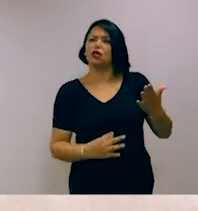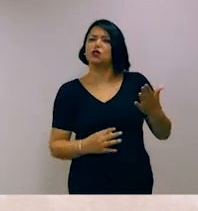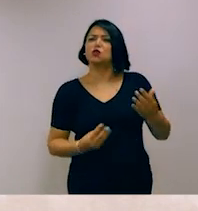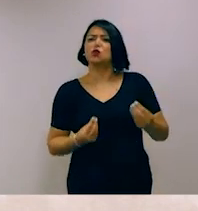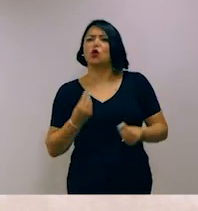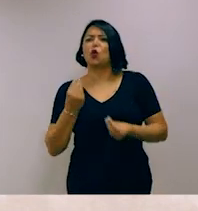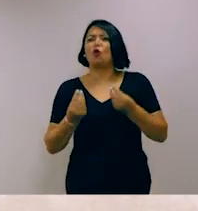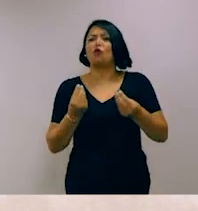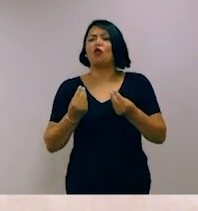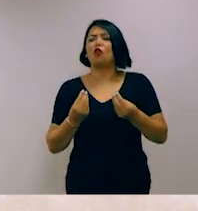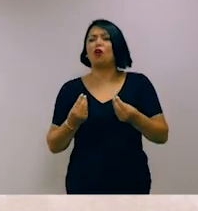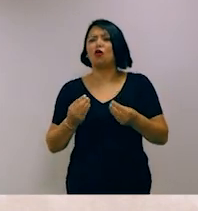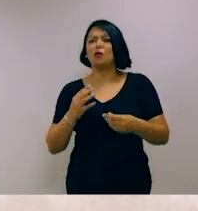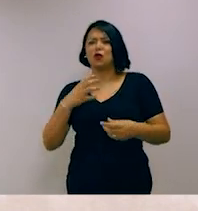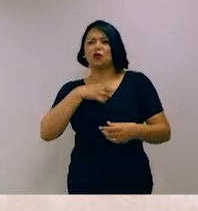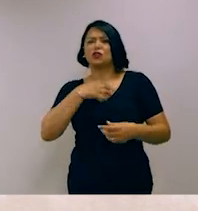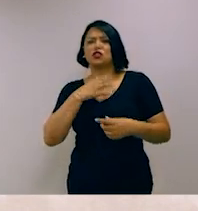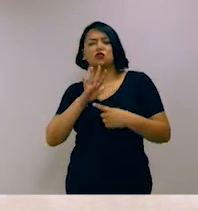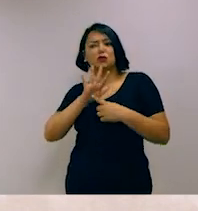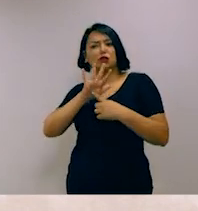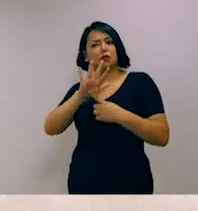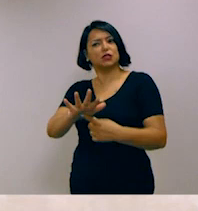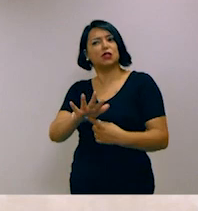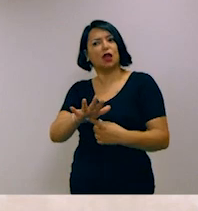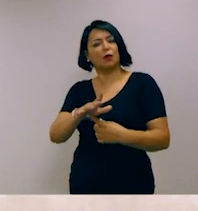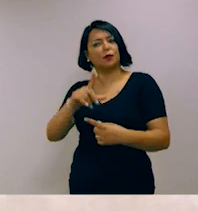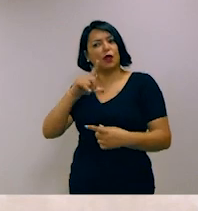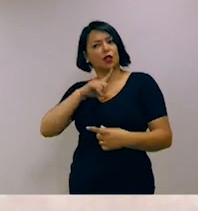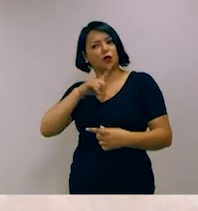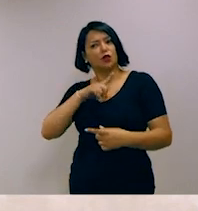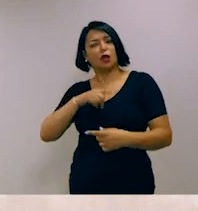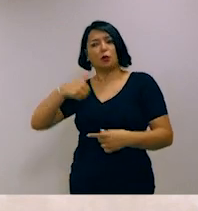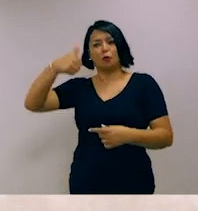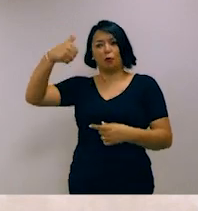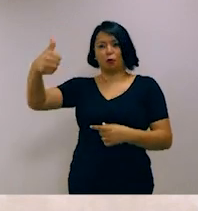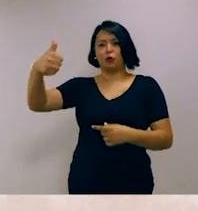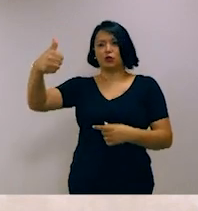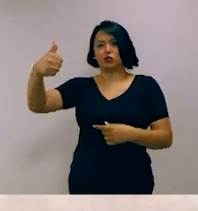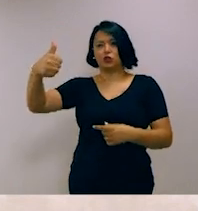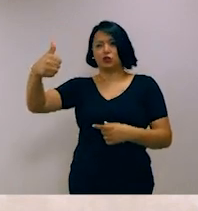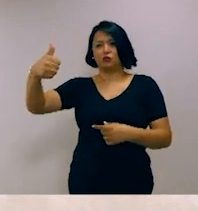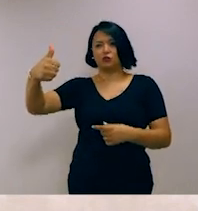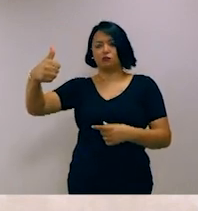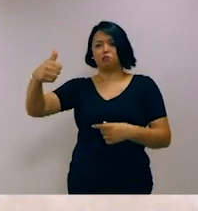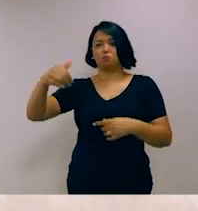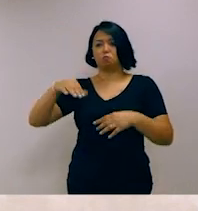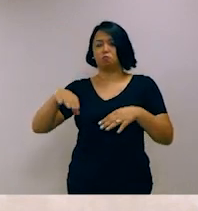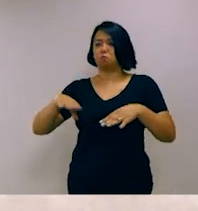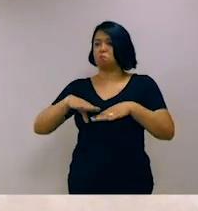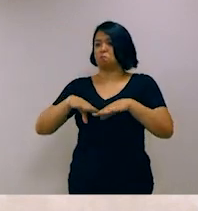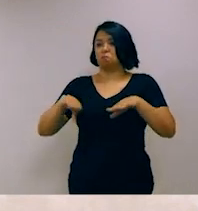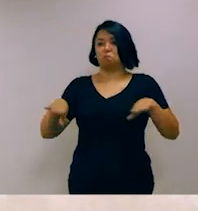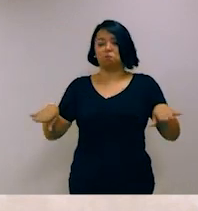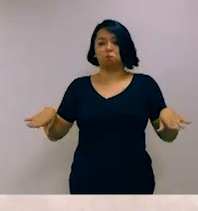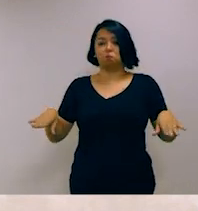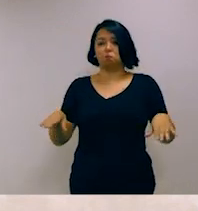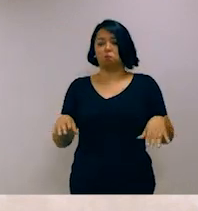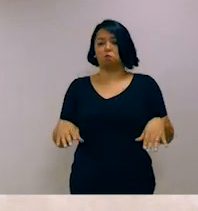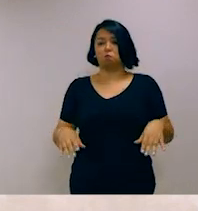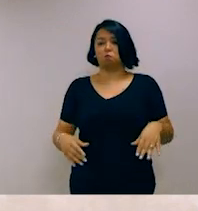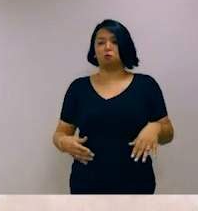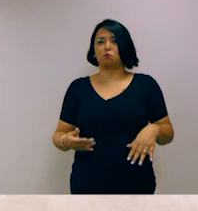the polarity of feeling. So we have positive, neutral, and negative. And